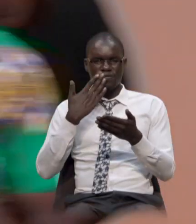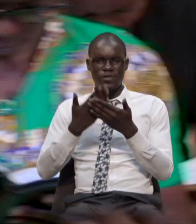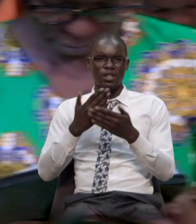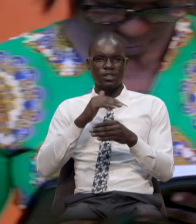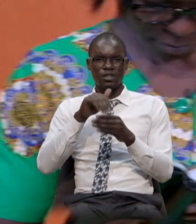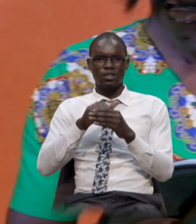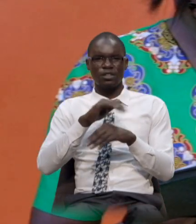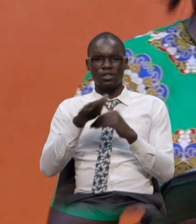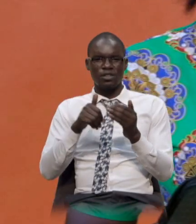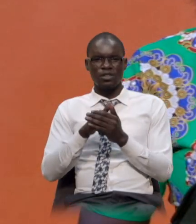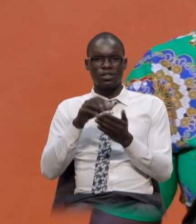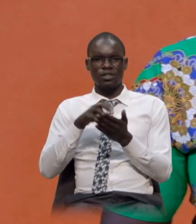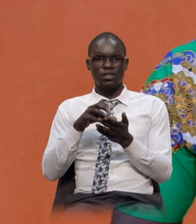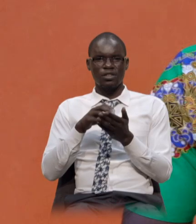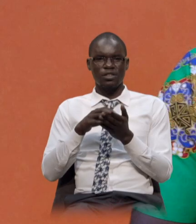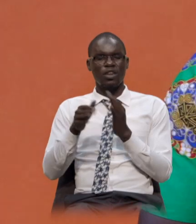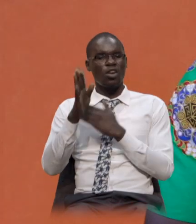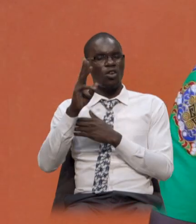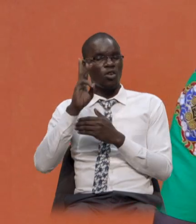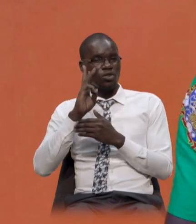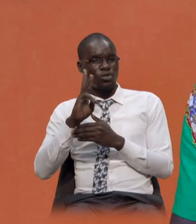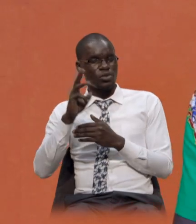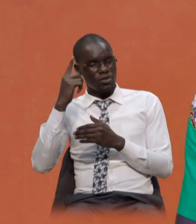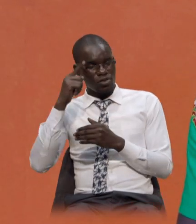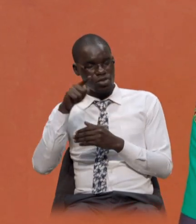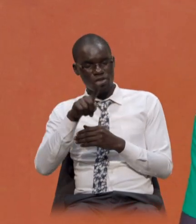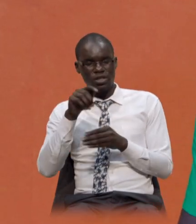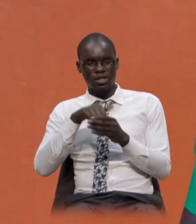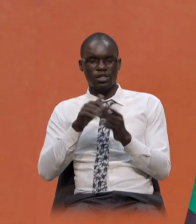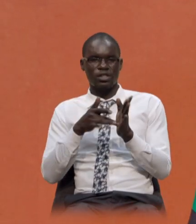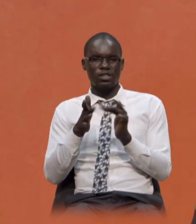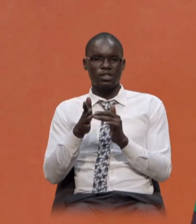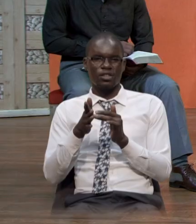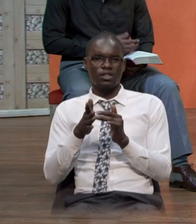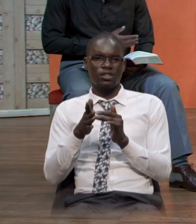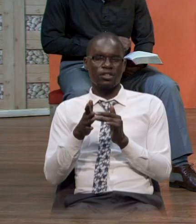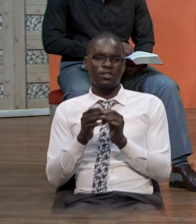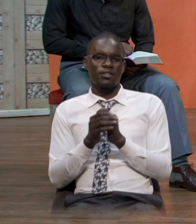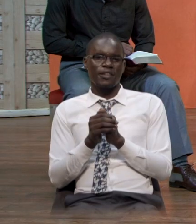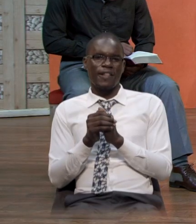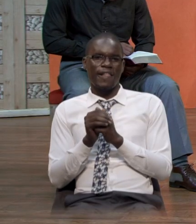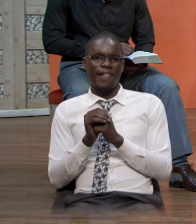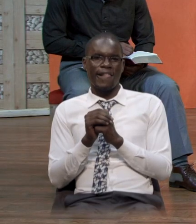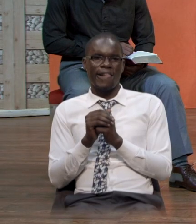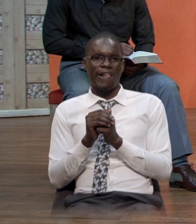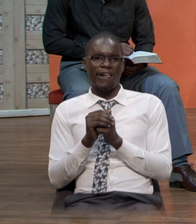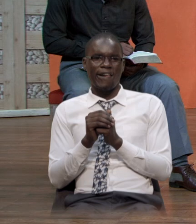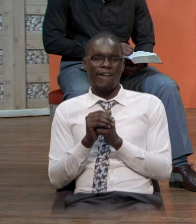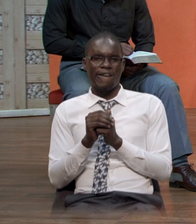circumstances, for this is God's will for you in Jesus Christ. Not far from the one that we've just